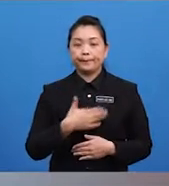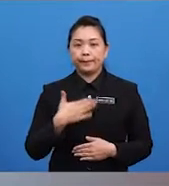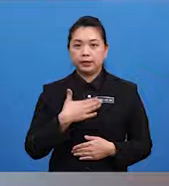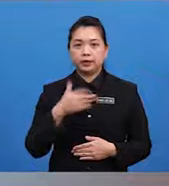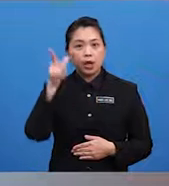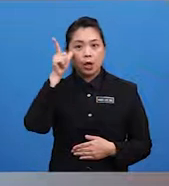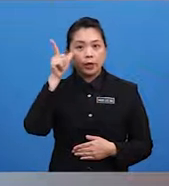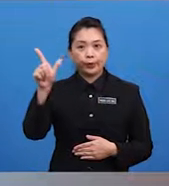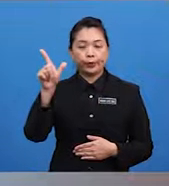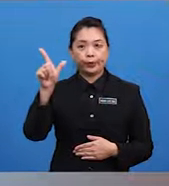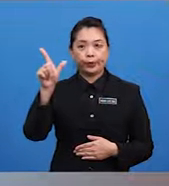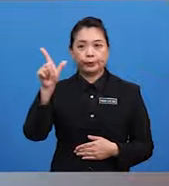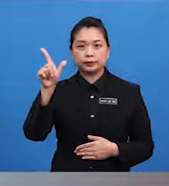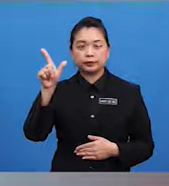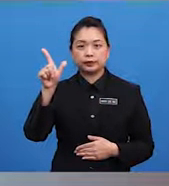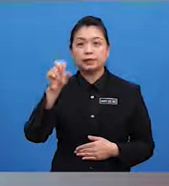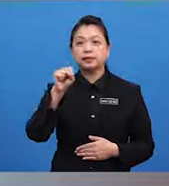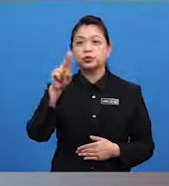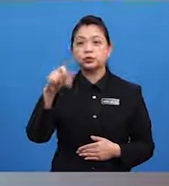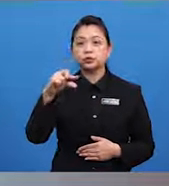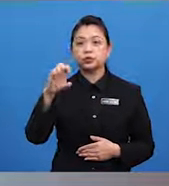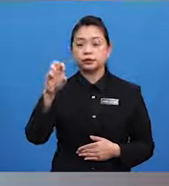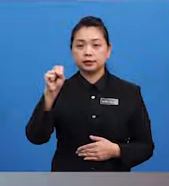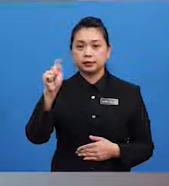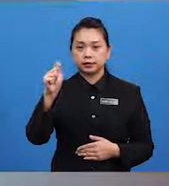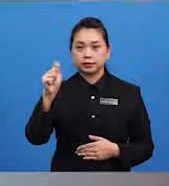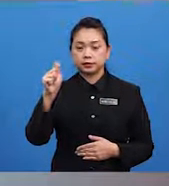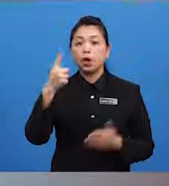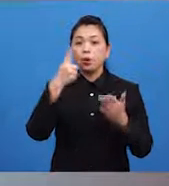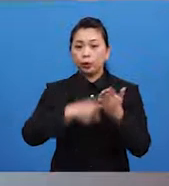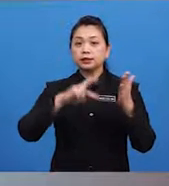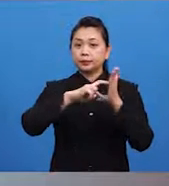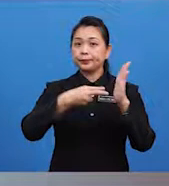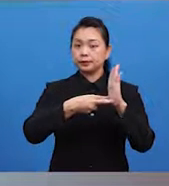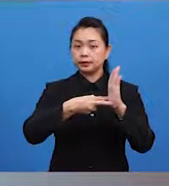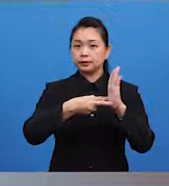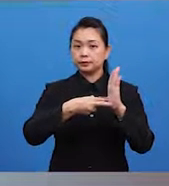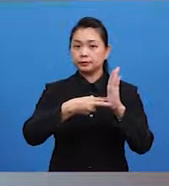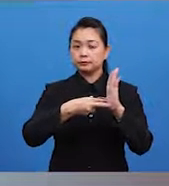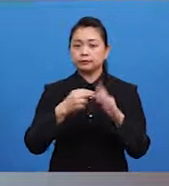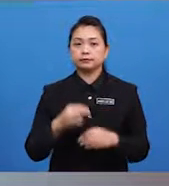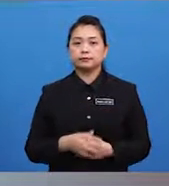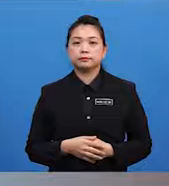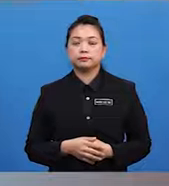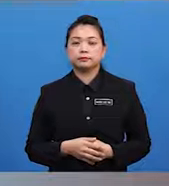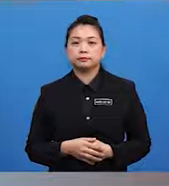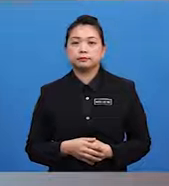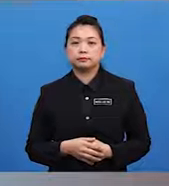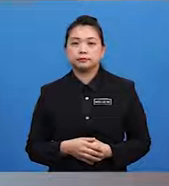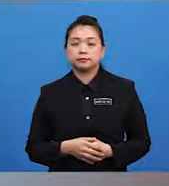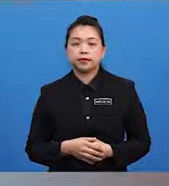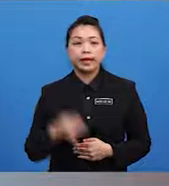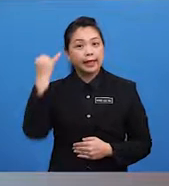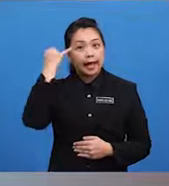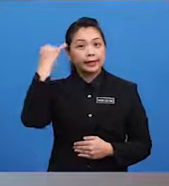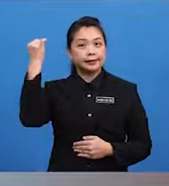look at the word suggest. What does it imply? Suggest indicates to give you an